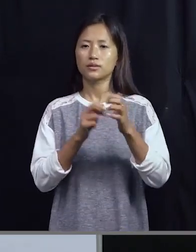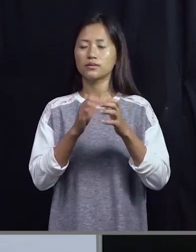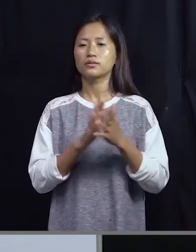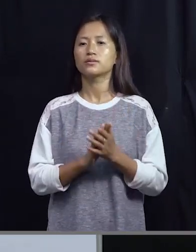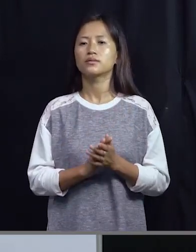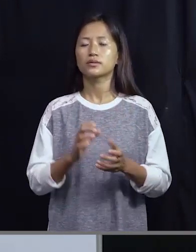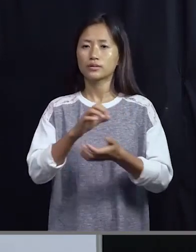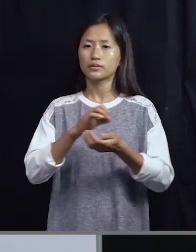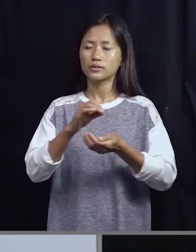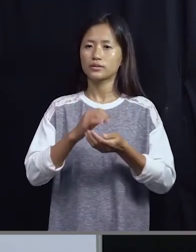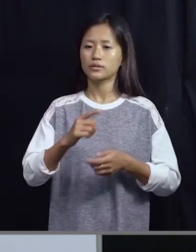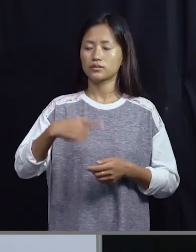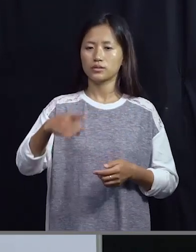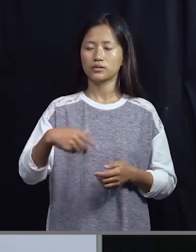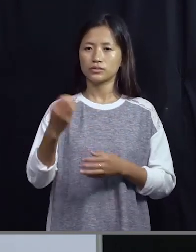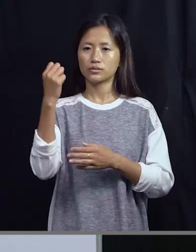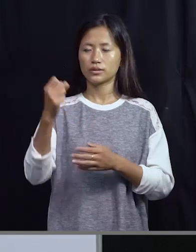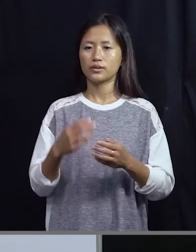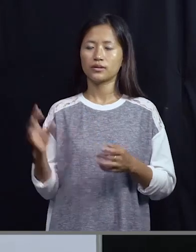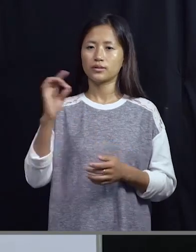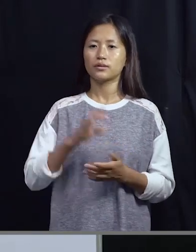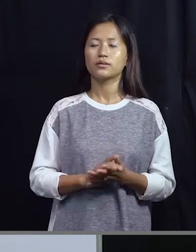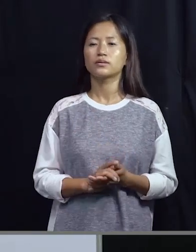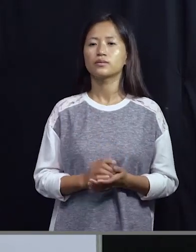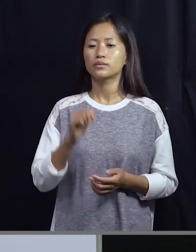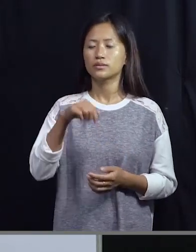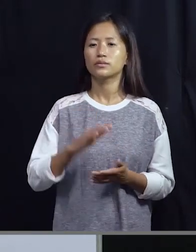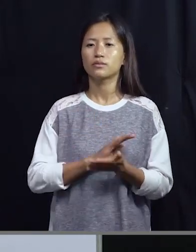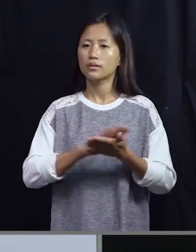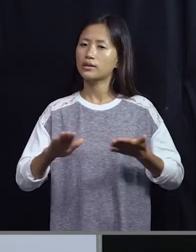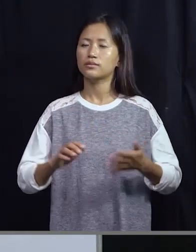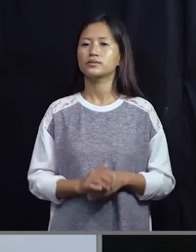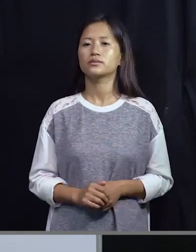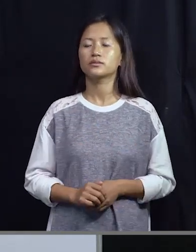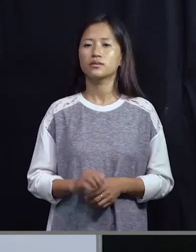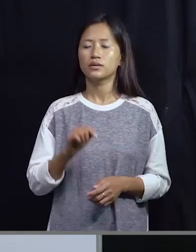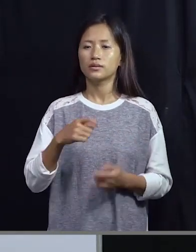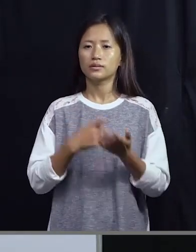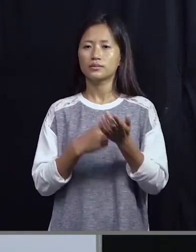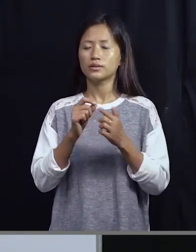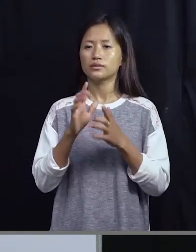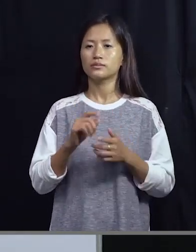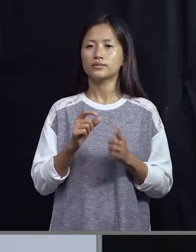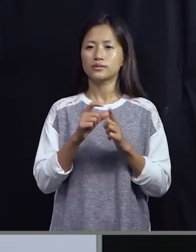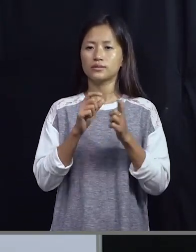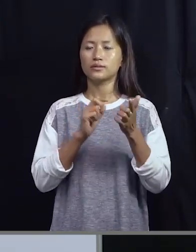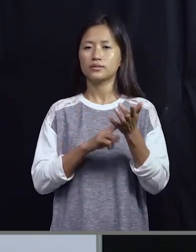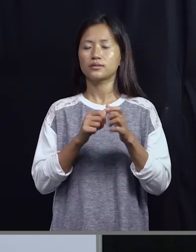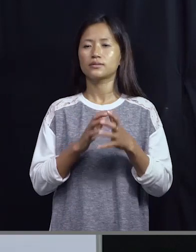for creating a continuous strand again. Okay, so with this, I went up this replication of DNA.